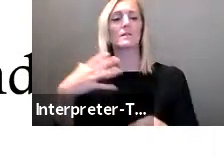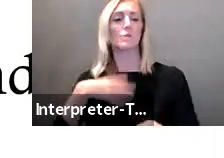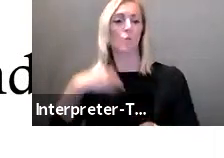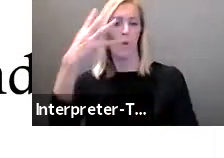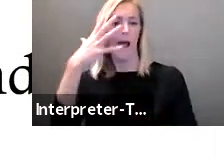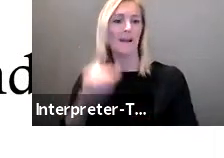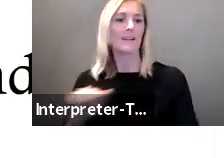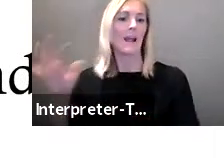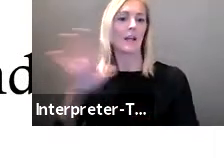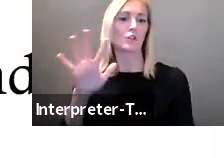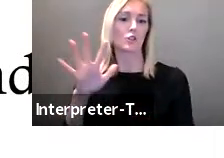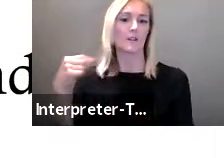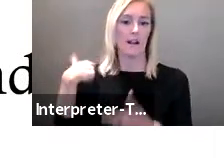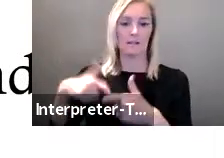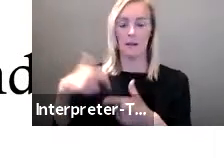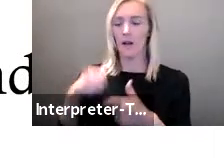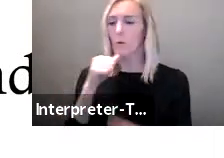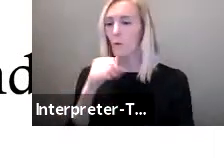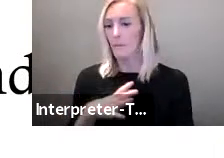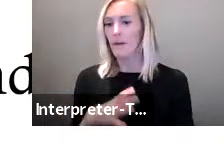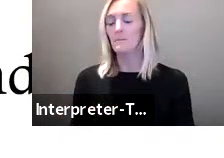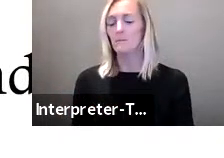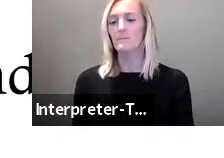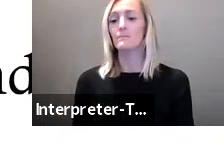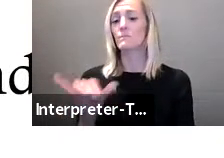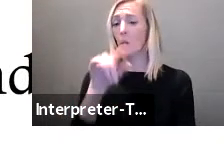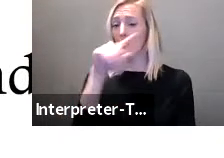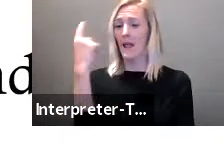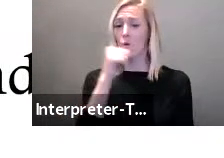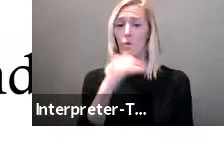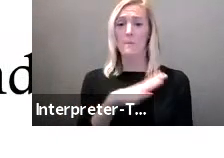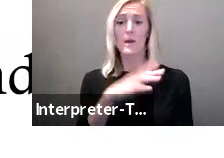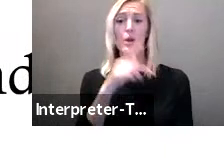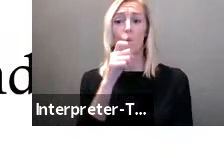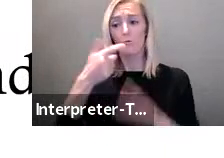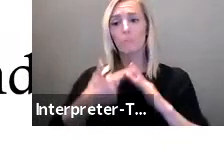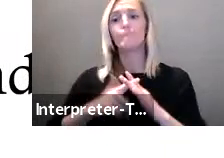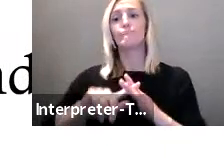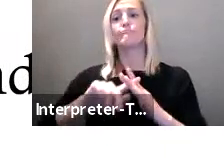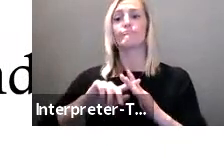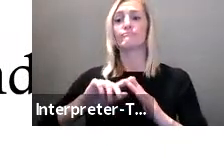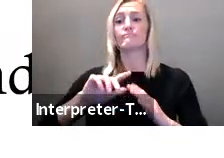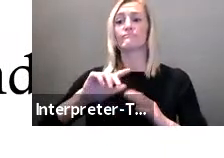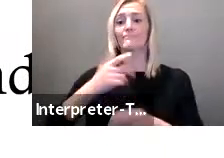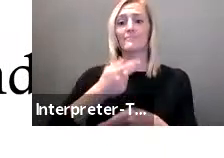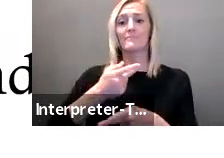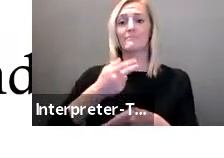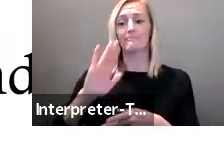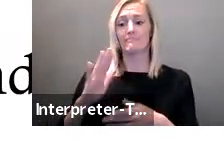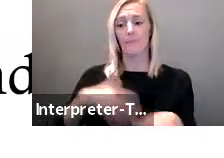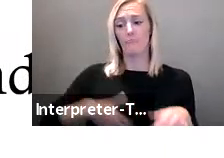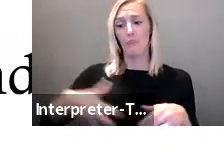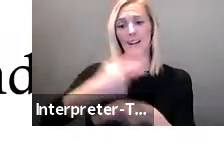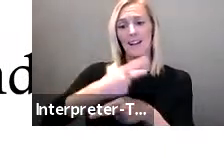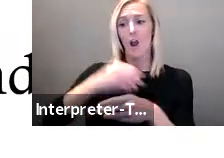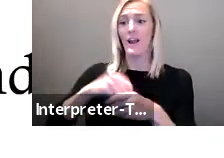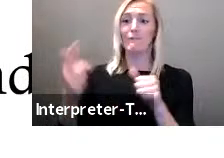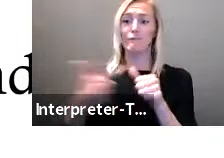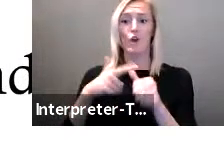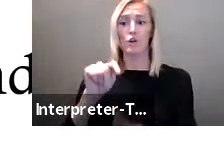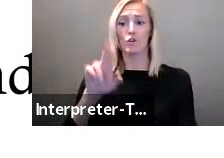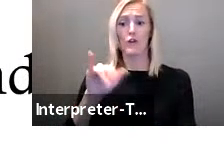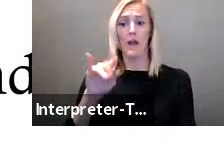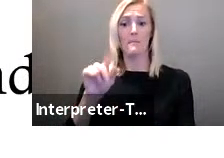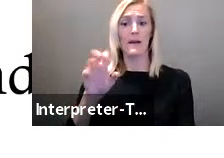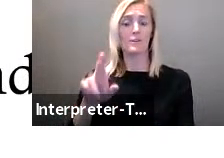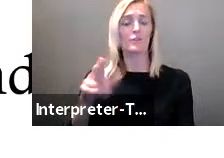women and Hispanic women. And we also see that Black women who initiate care in the first trimester still have higher rates of infant